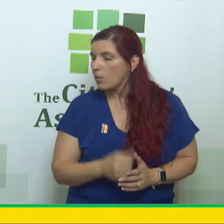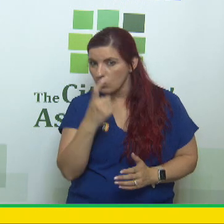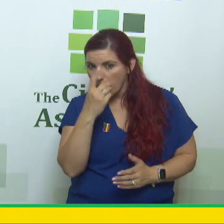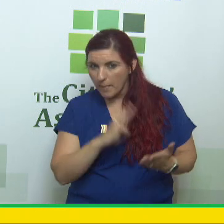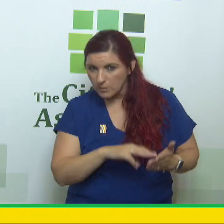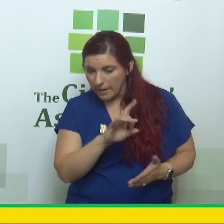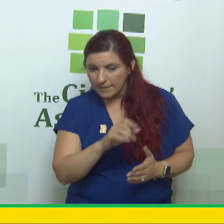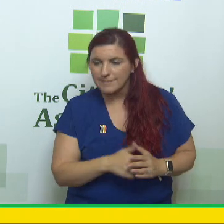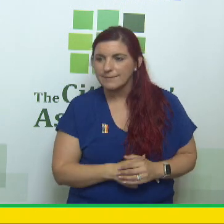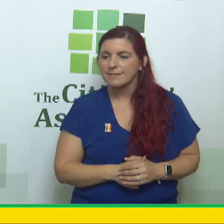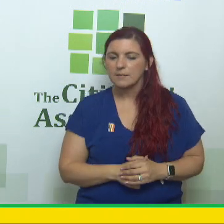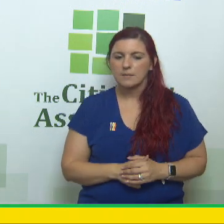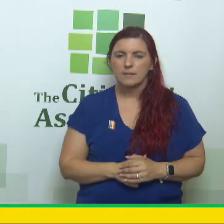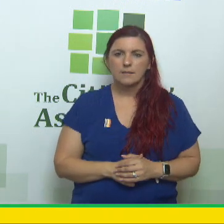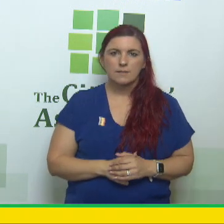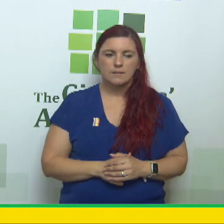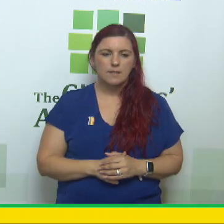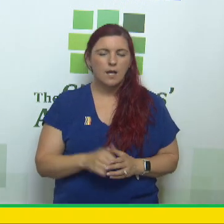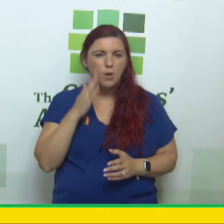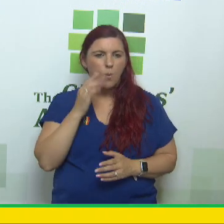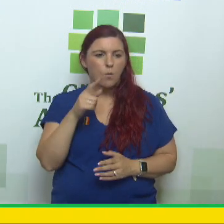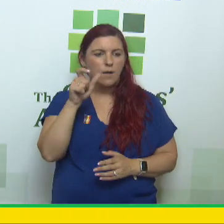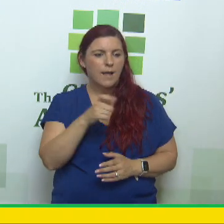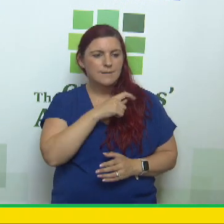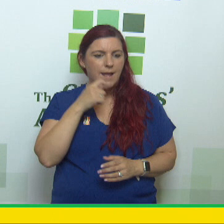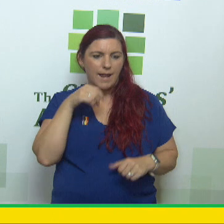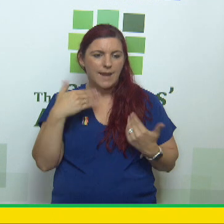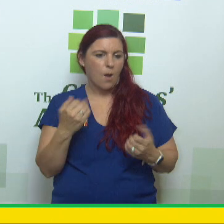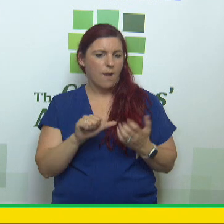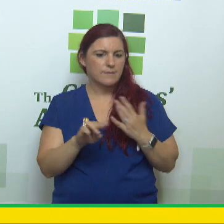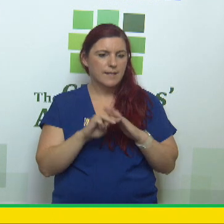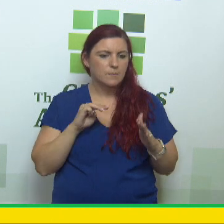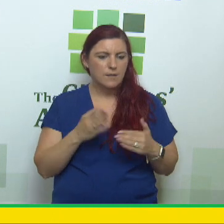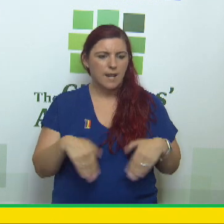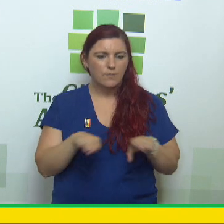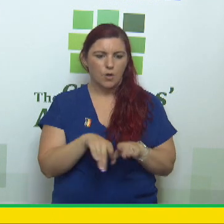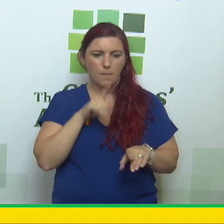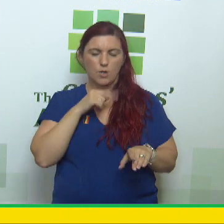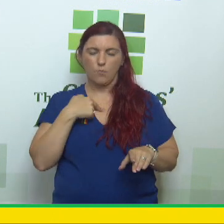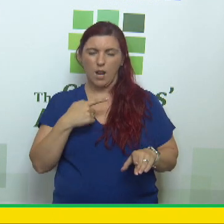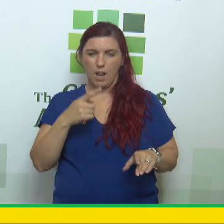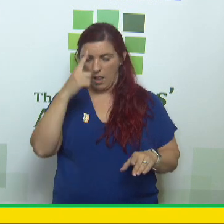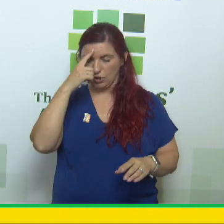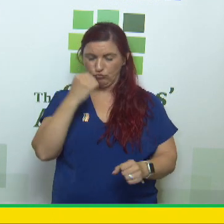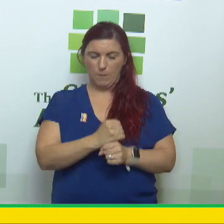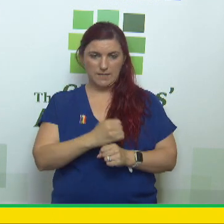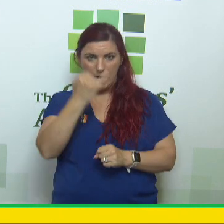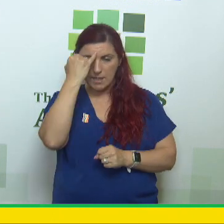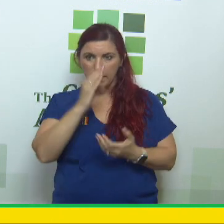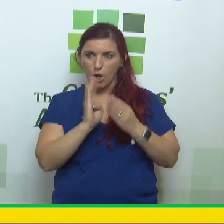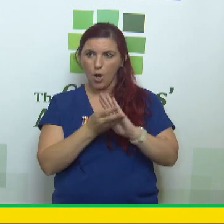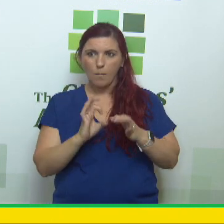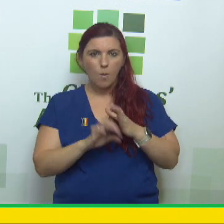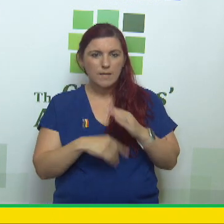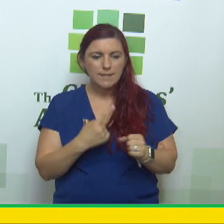if you can. Yeah, thanks. I know one of our clients said, "I know that I have 6 months left, but I'm really traumatised by the prospect of being homeless again. It's all I